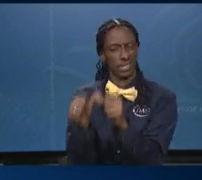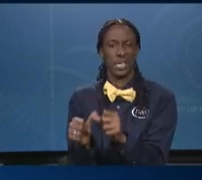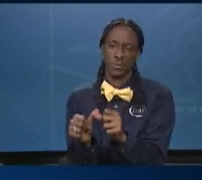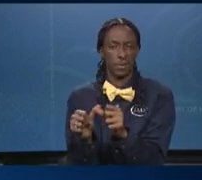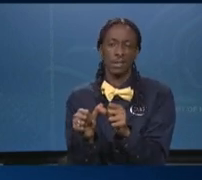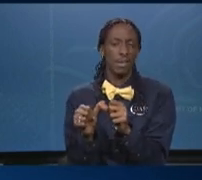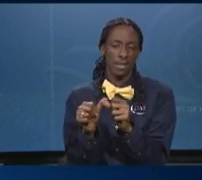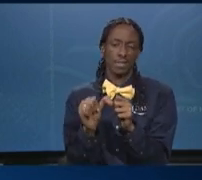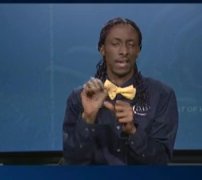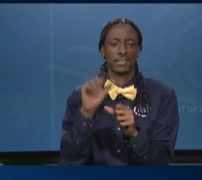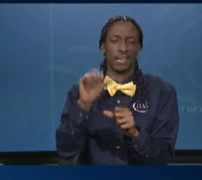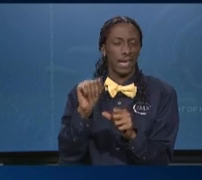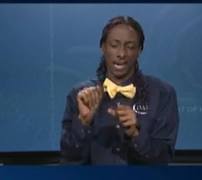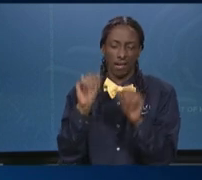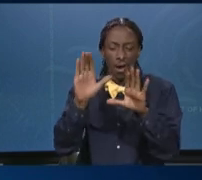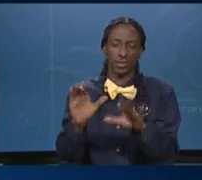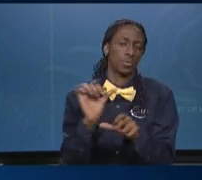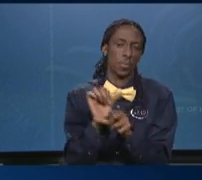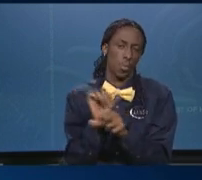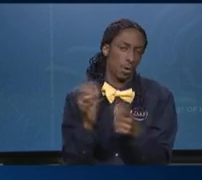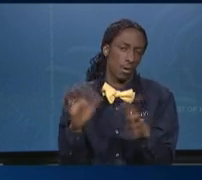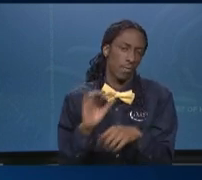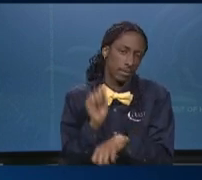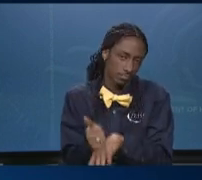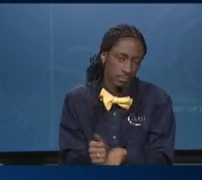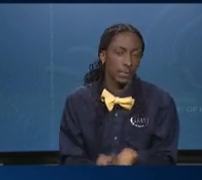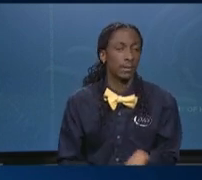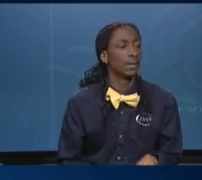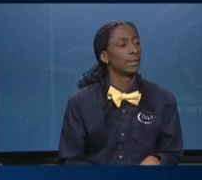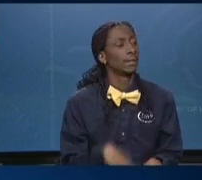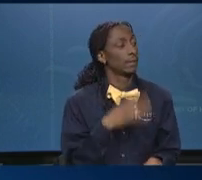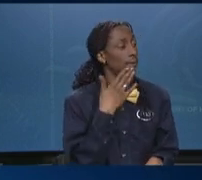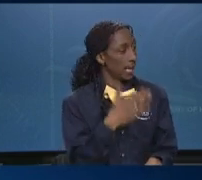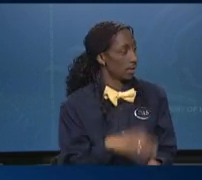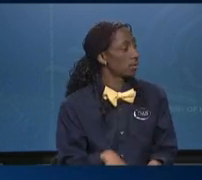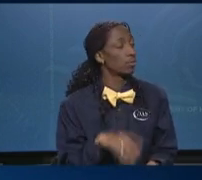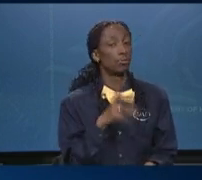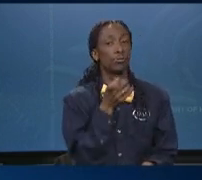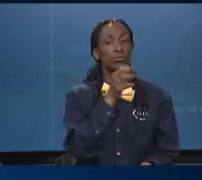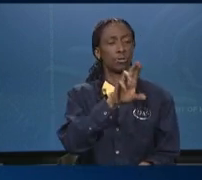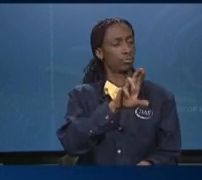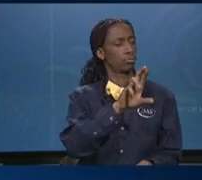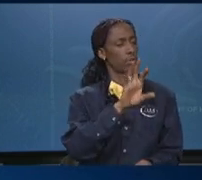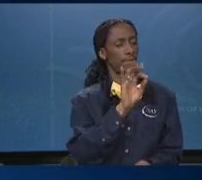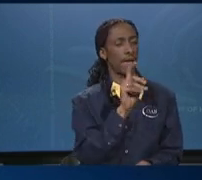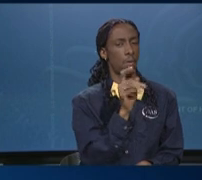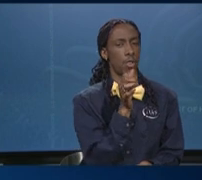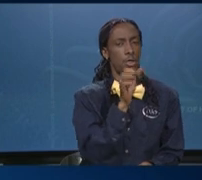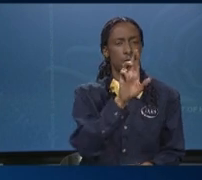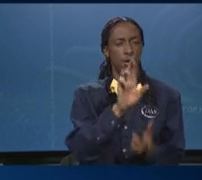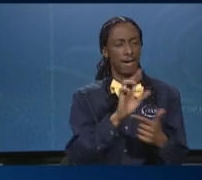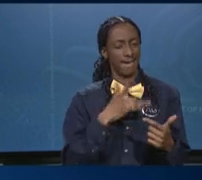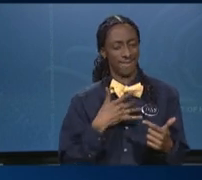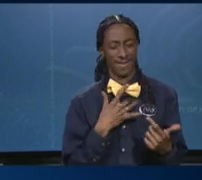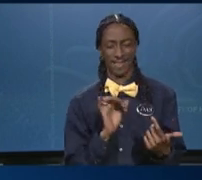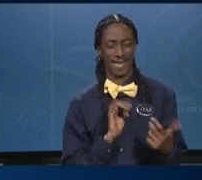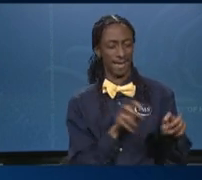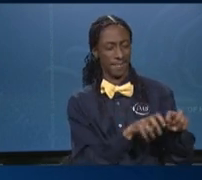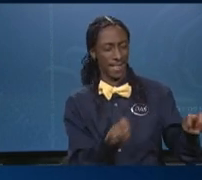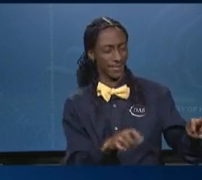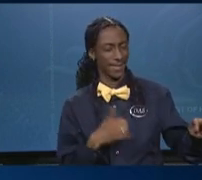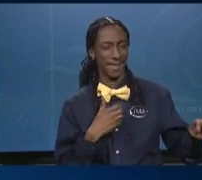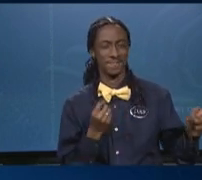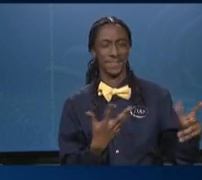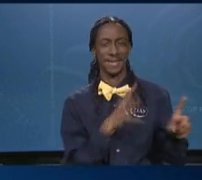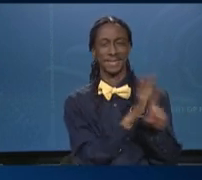ACA. Thanks, Allison. Dr. Fowler, I feel like of our panelists, there's a lot of celebrities up here.